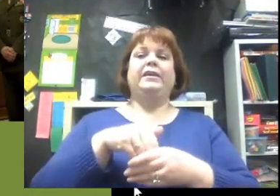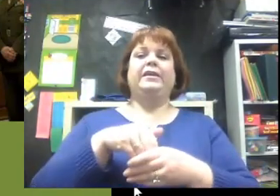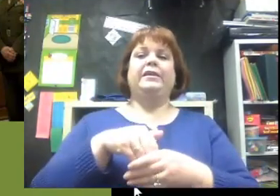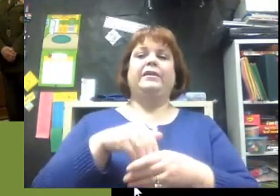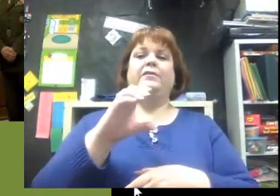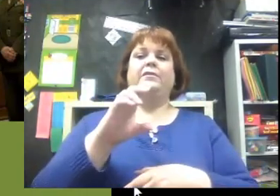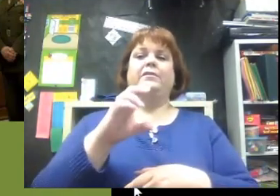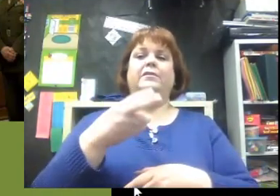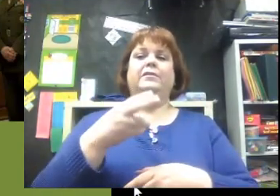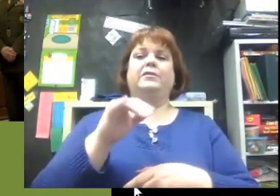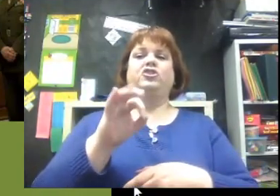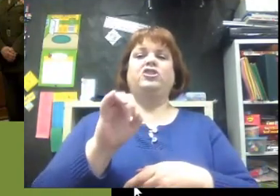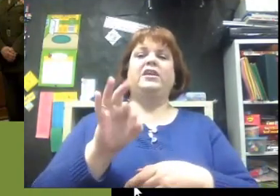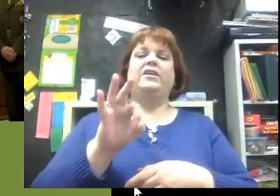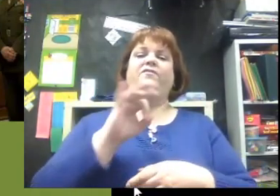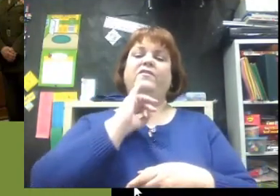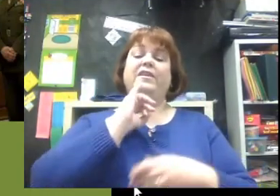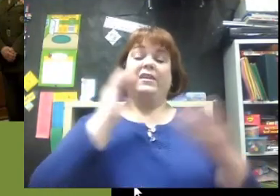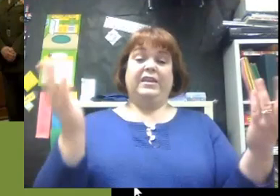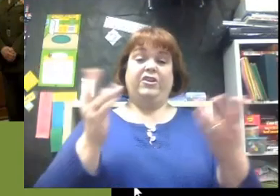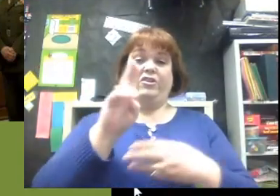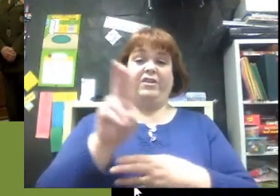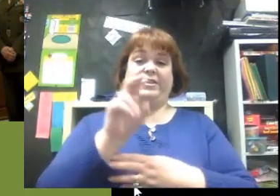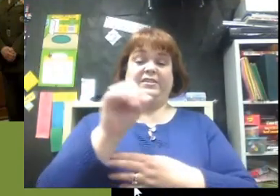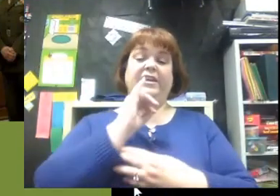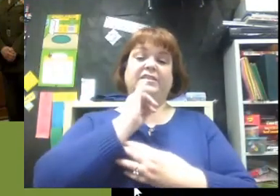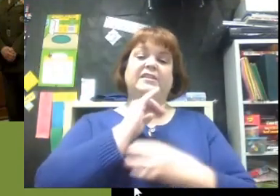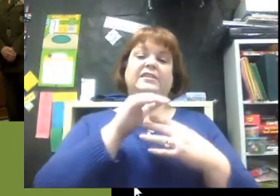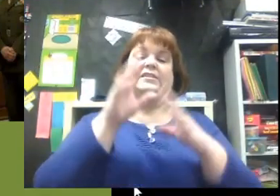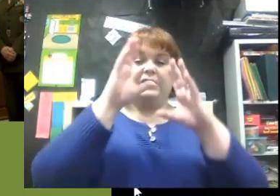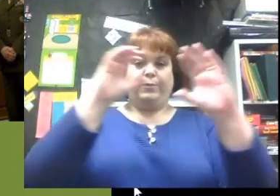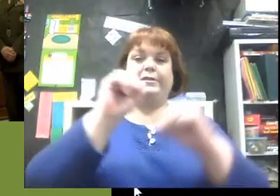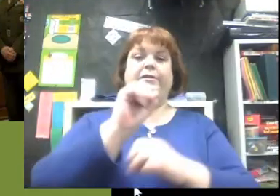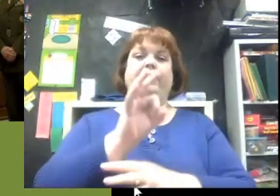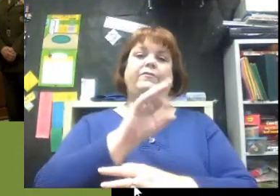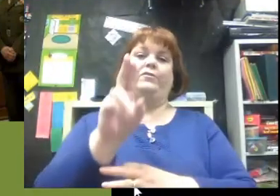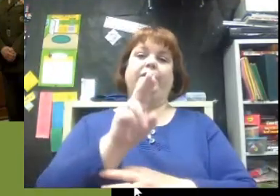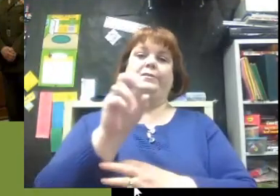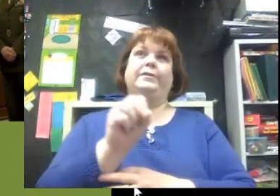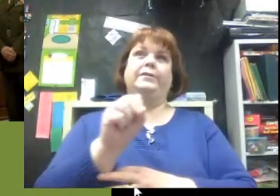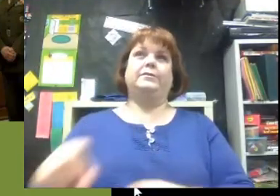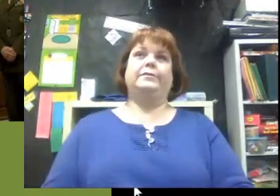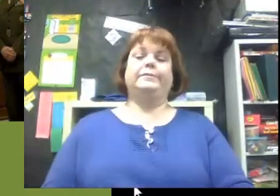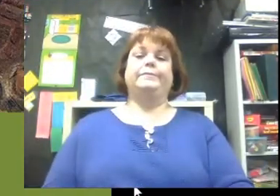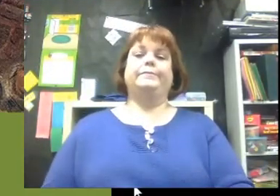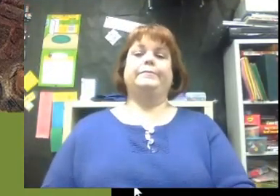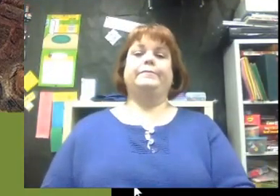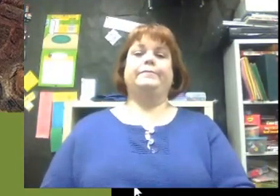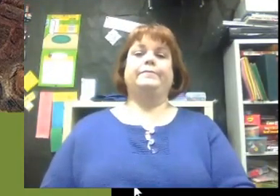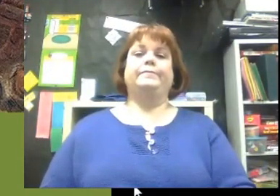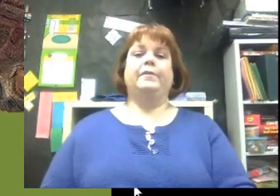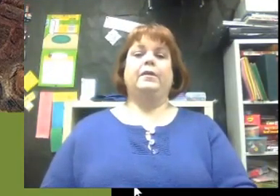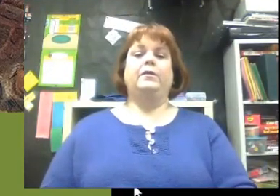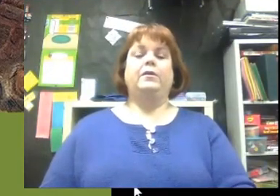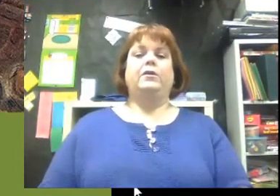in chief here in the United States is the president of the United States.